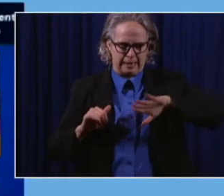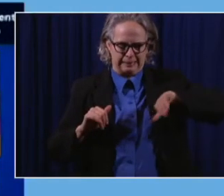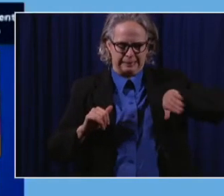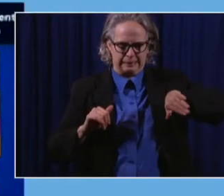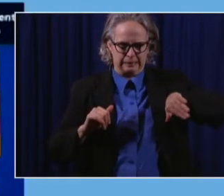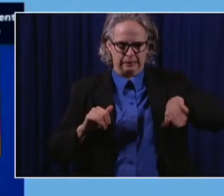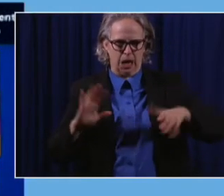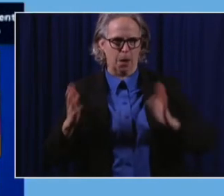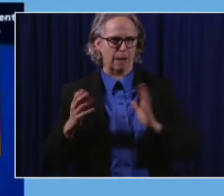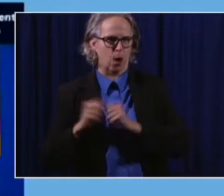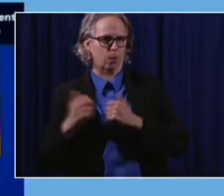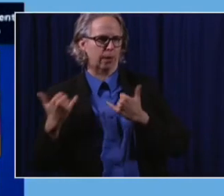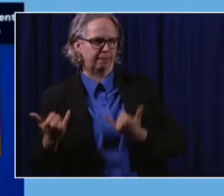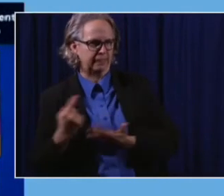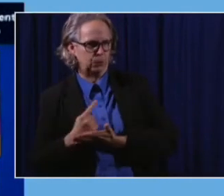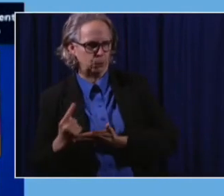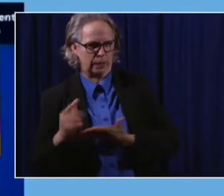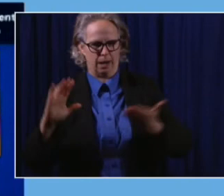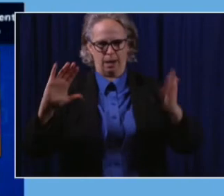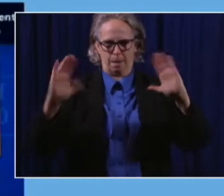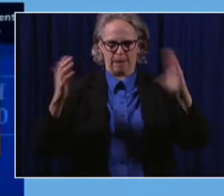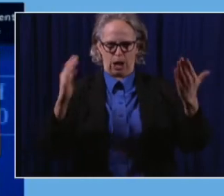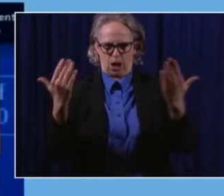the next slide, Eric.